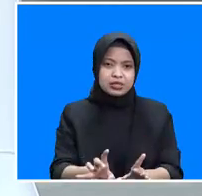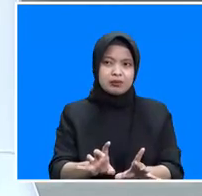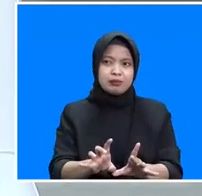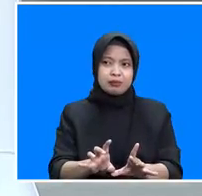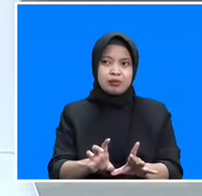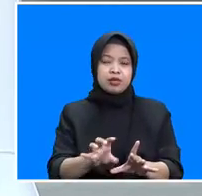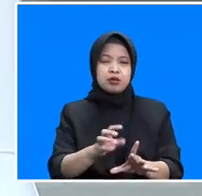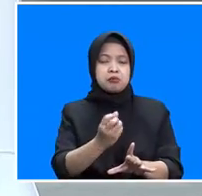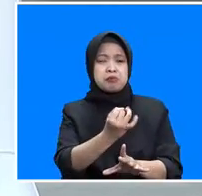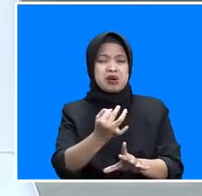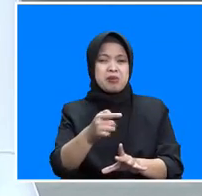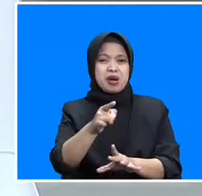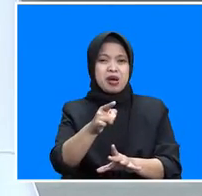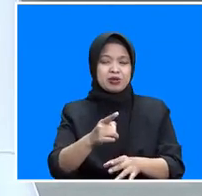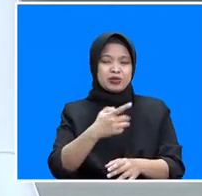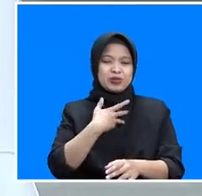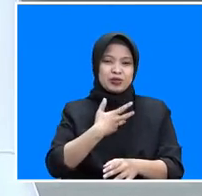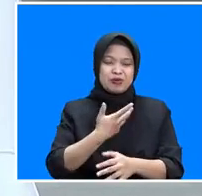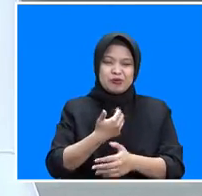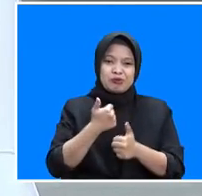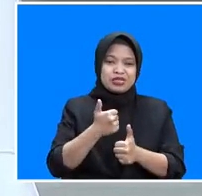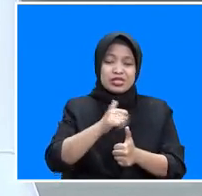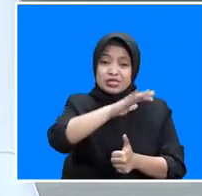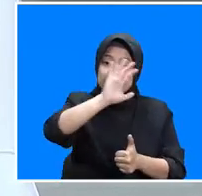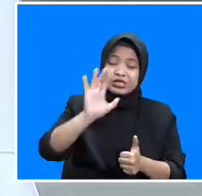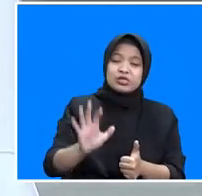the capital for all of us to build a better